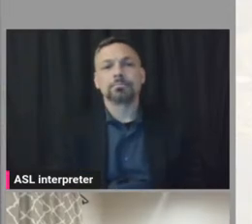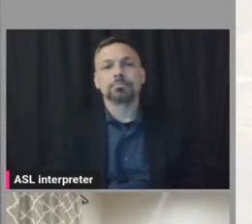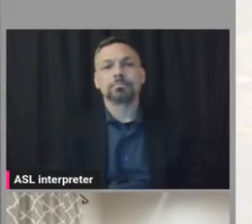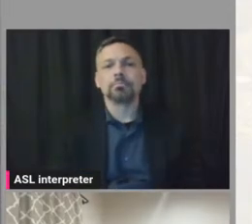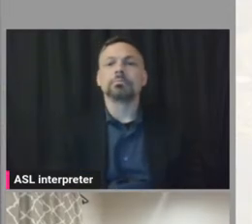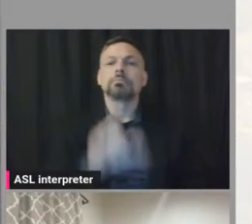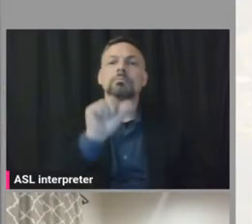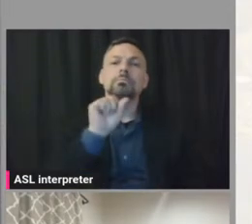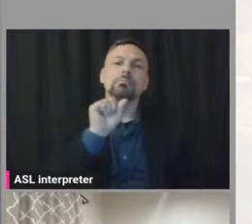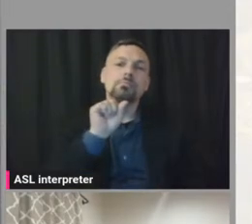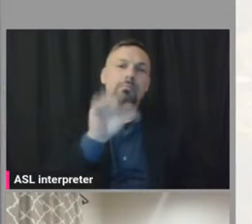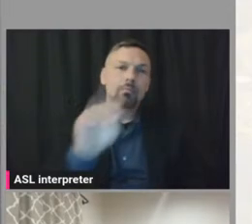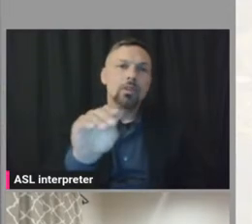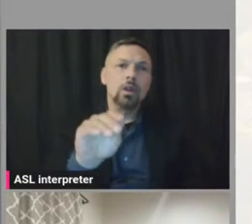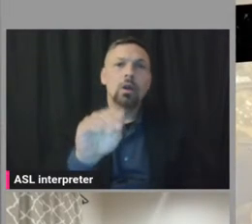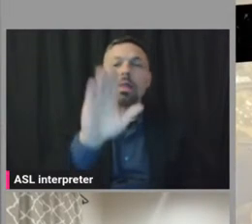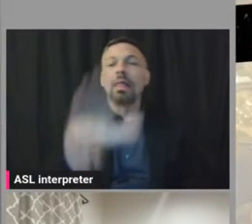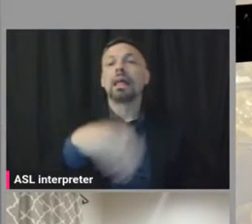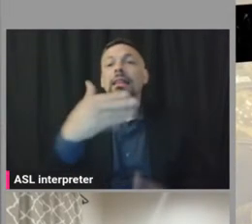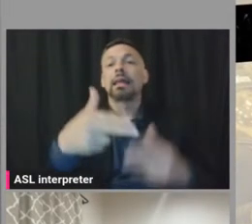So next slide.